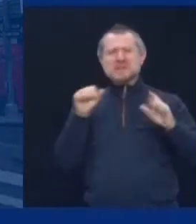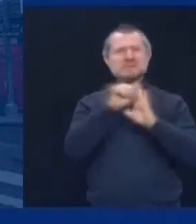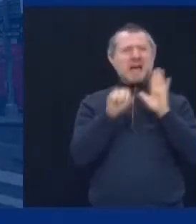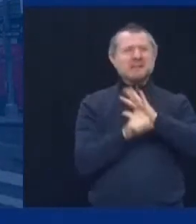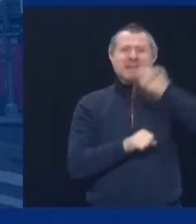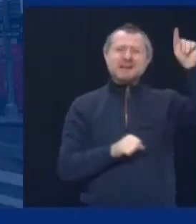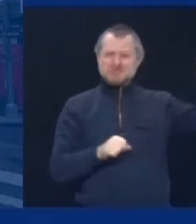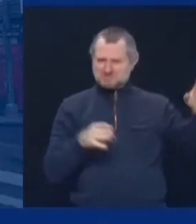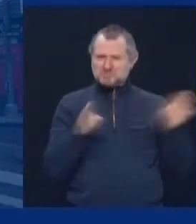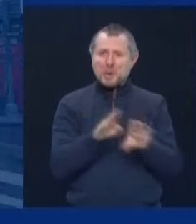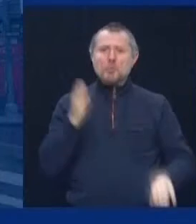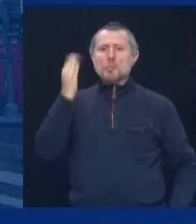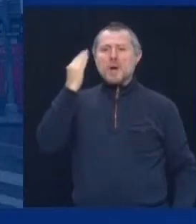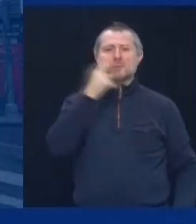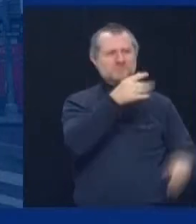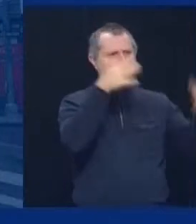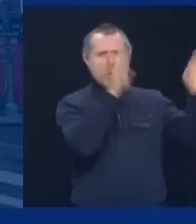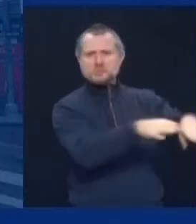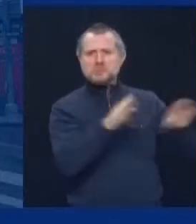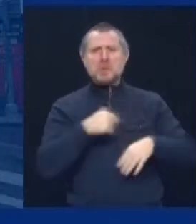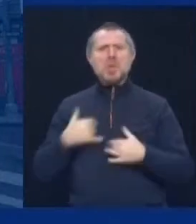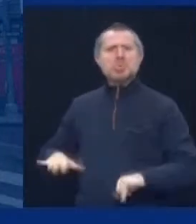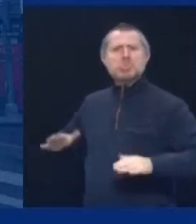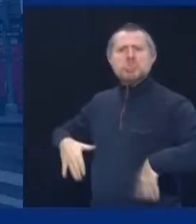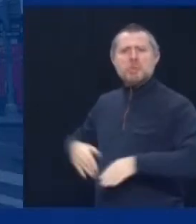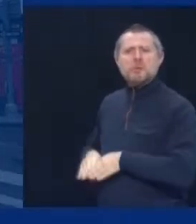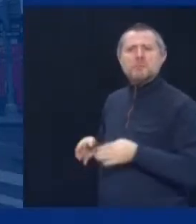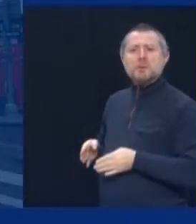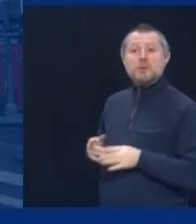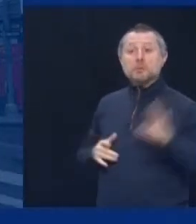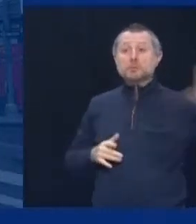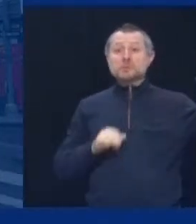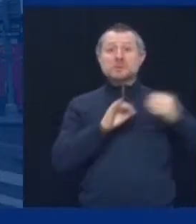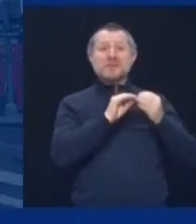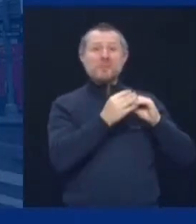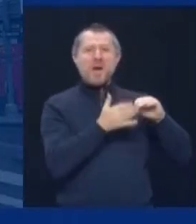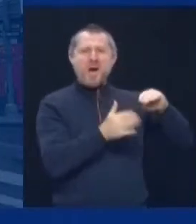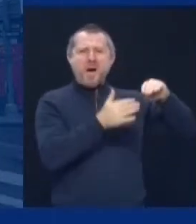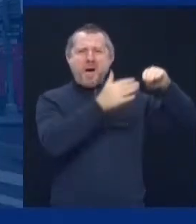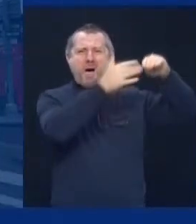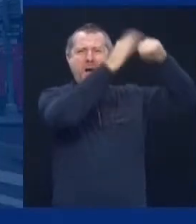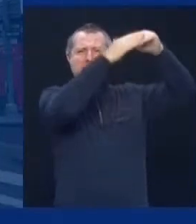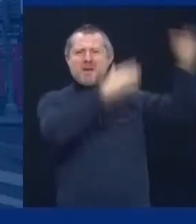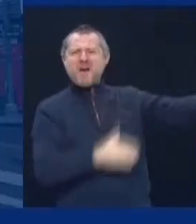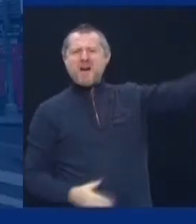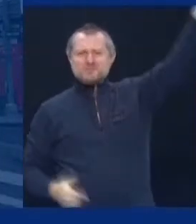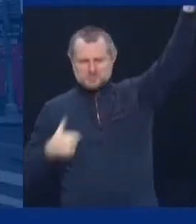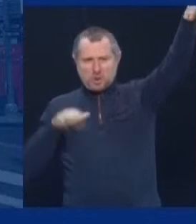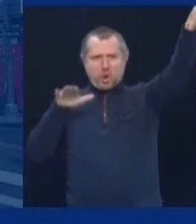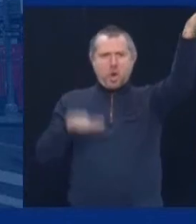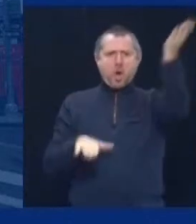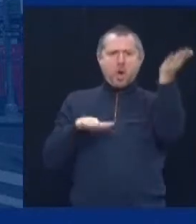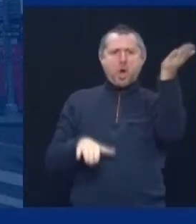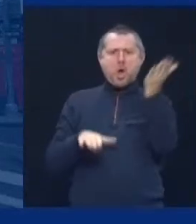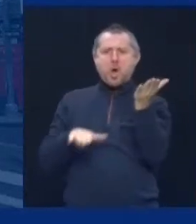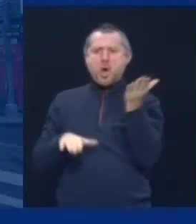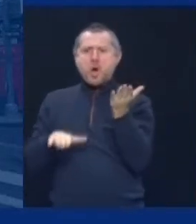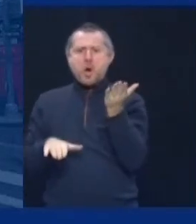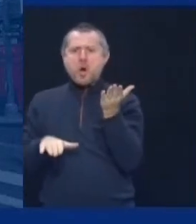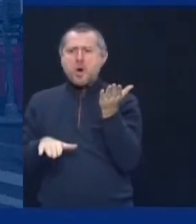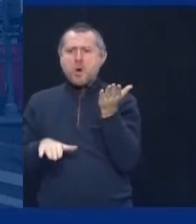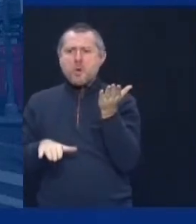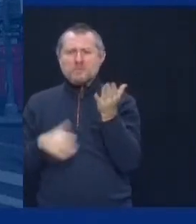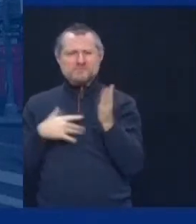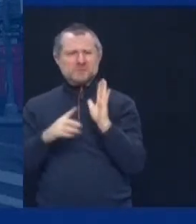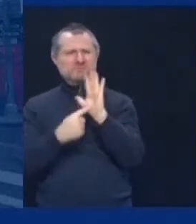not? Their numbers are higher than our numbers. That's the chart I just showed you. So the states with the higher numbers are